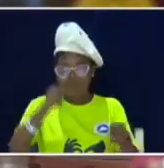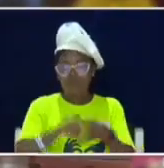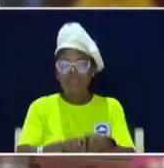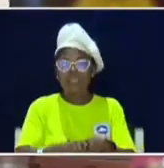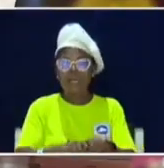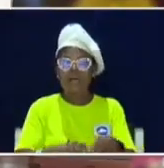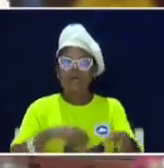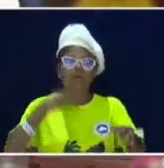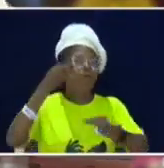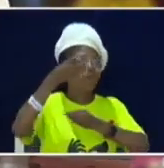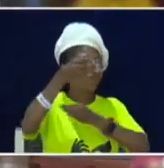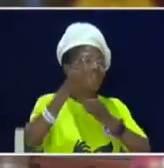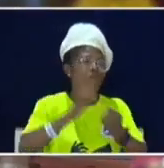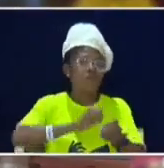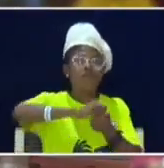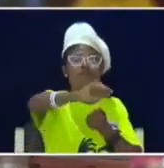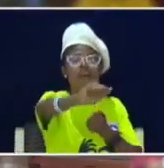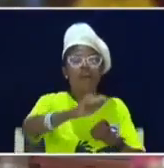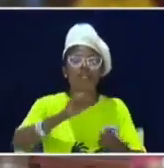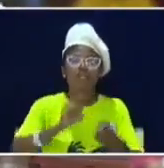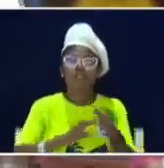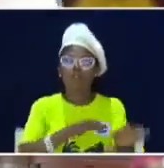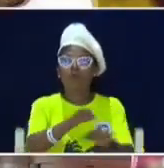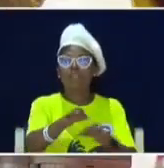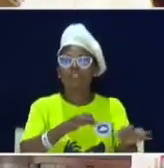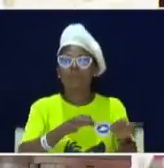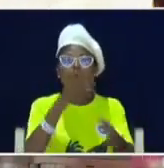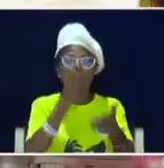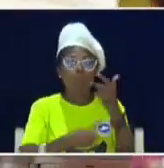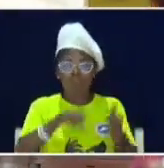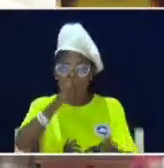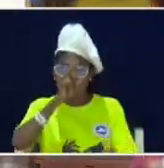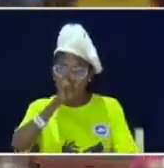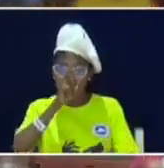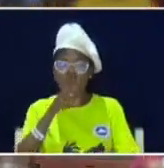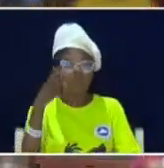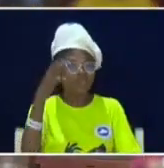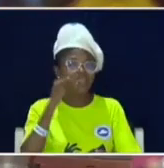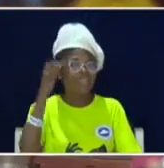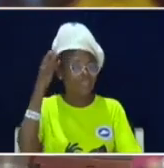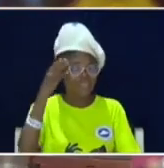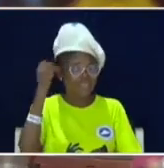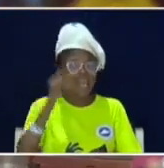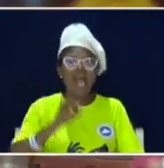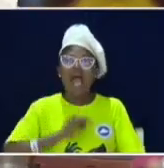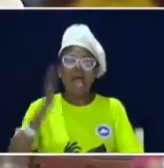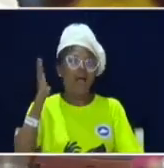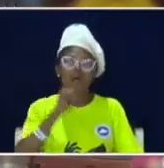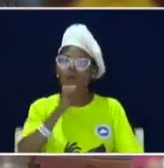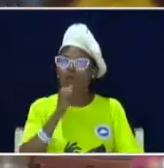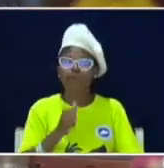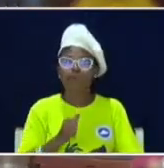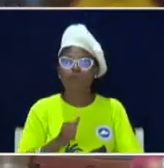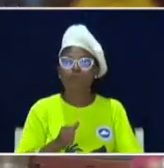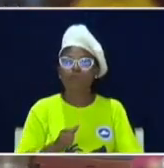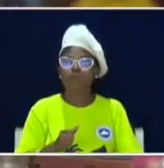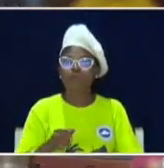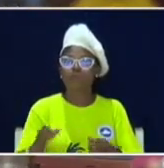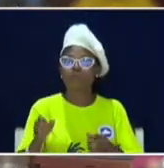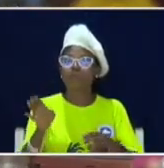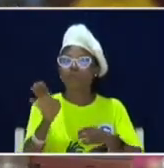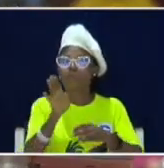as explaining and defining what an eagle is. So I'll not bore you with much of it, apart from a